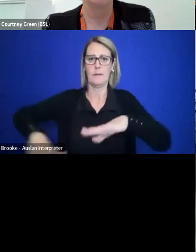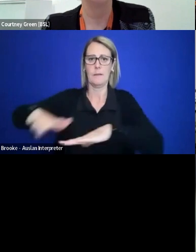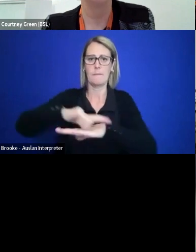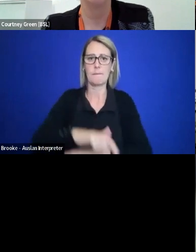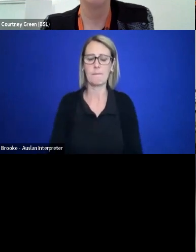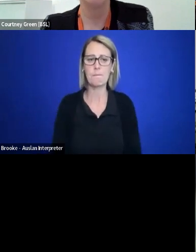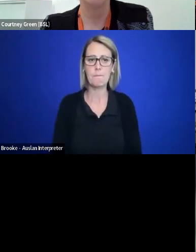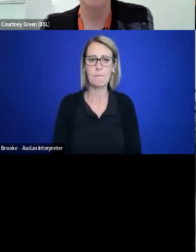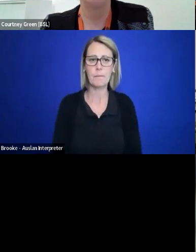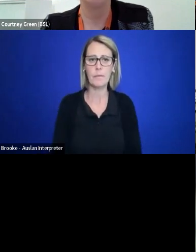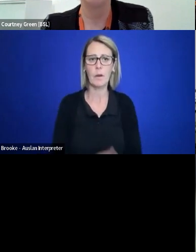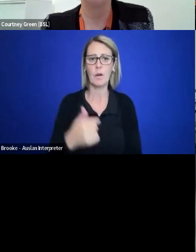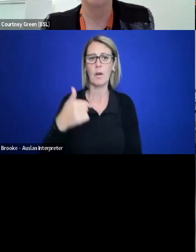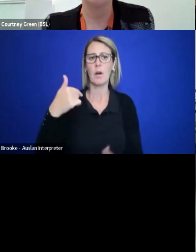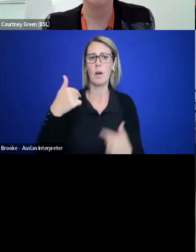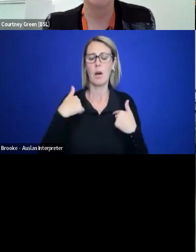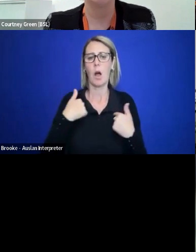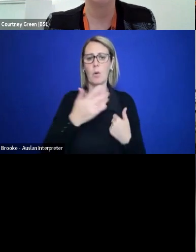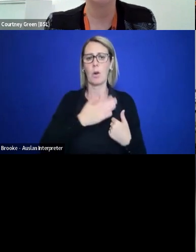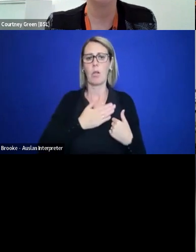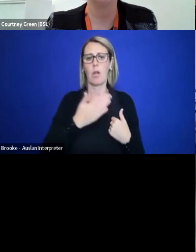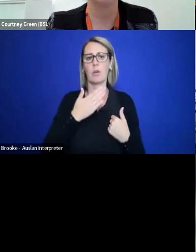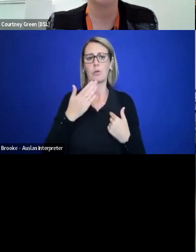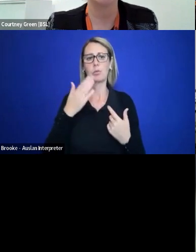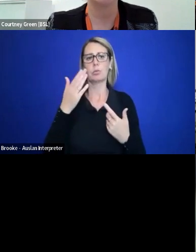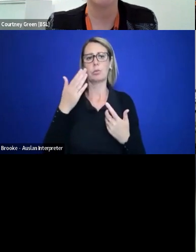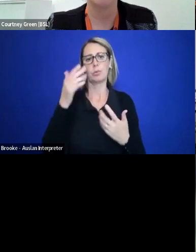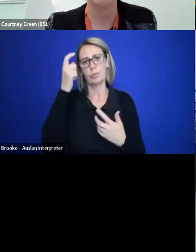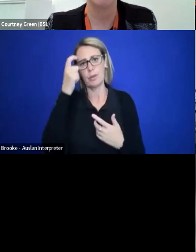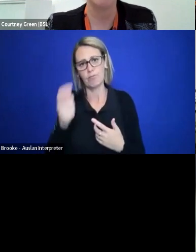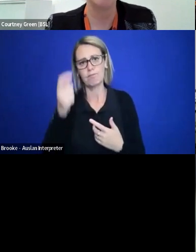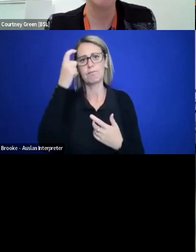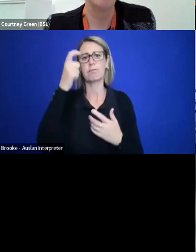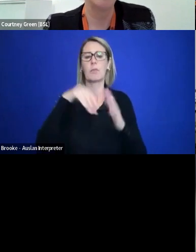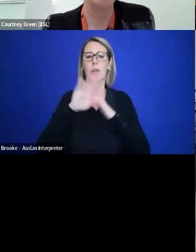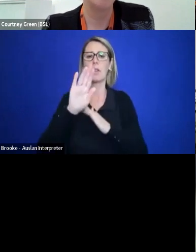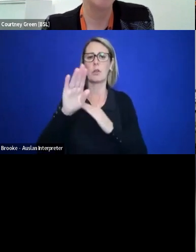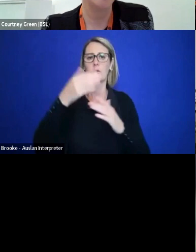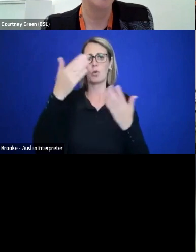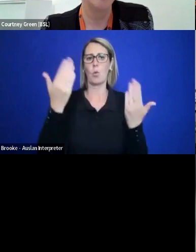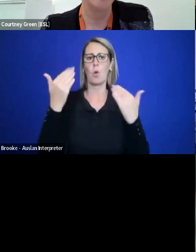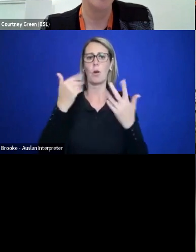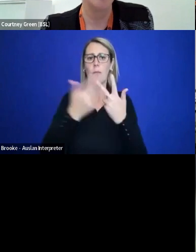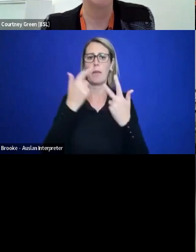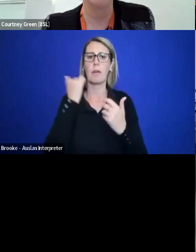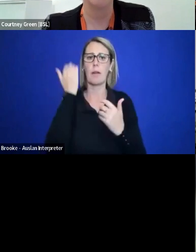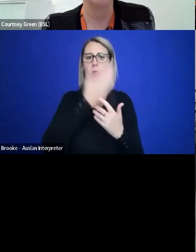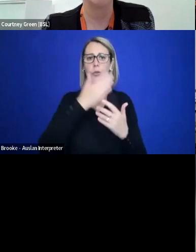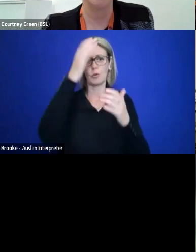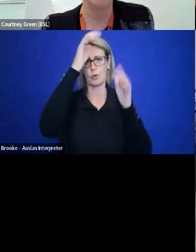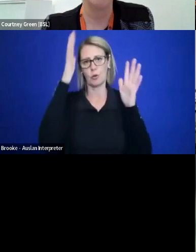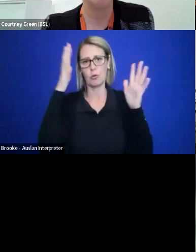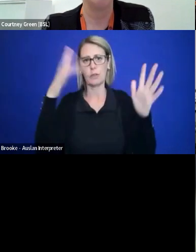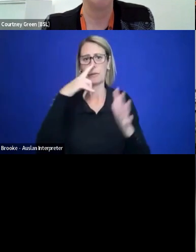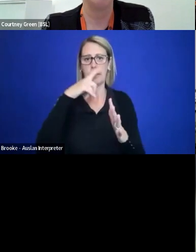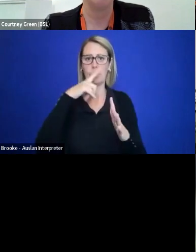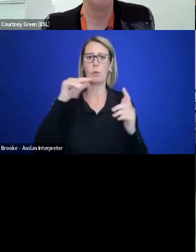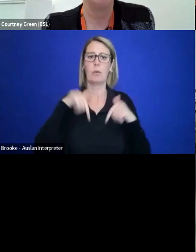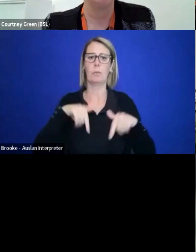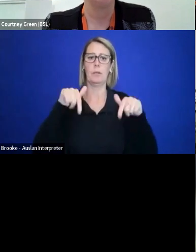I would like to acknowledge and welcome other Aboriginal and Torres Strait Islander people who may be tuned into today's event.